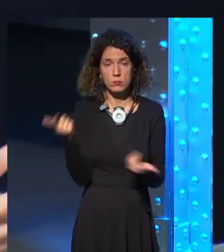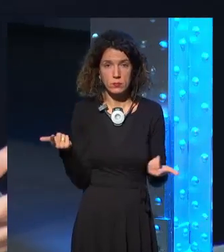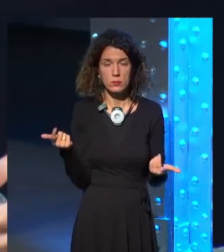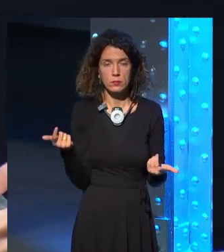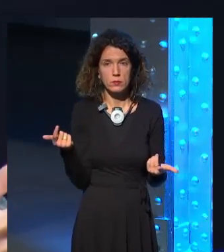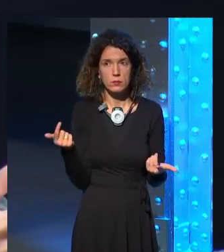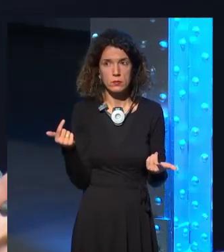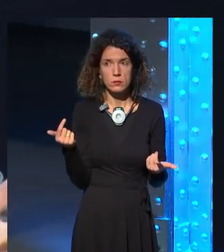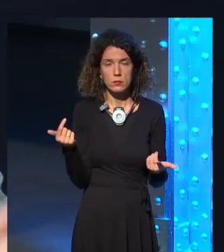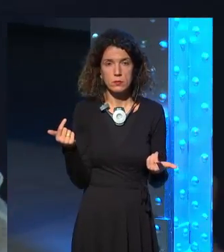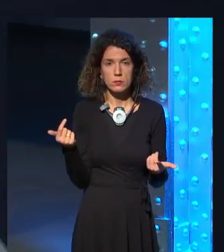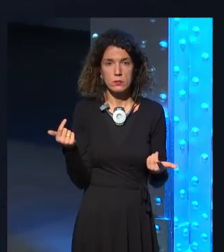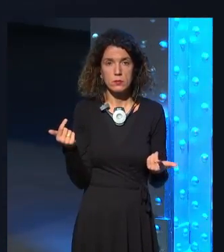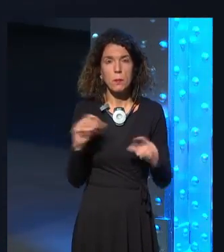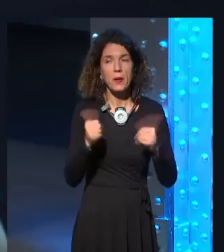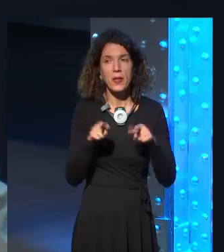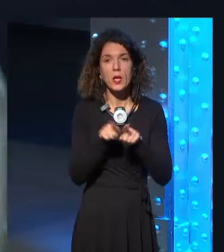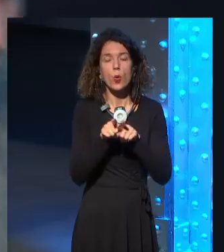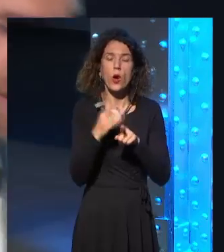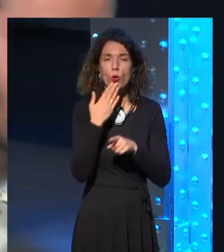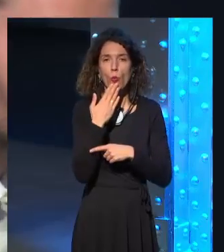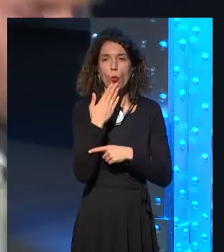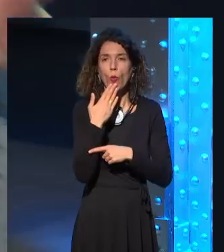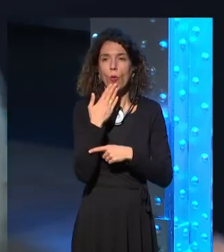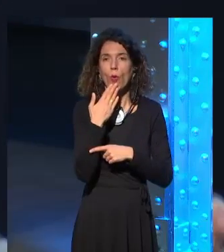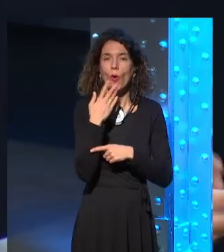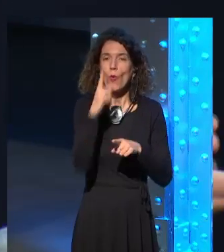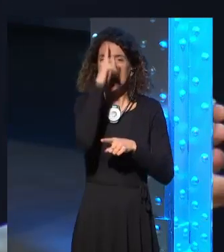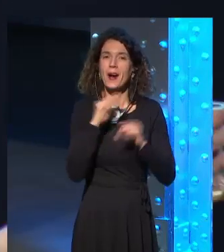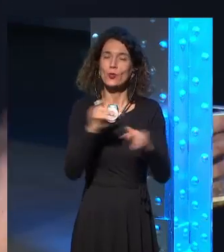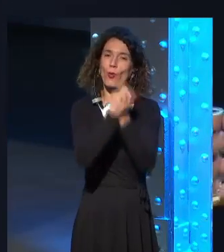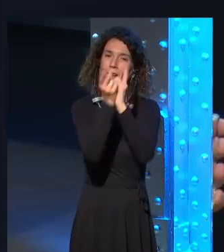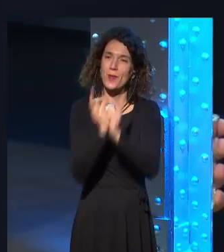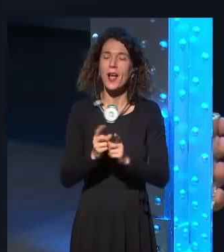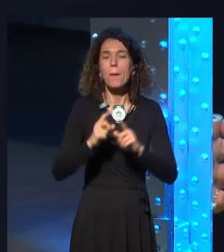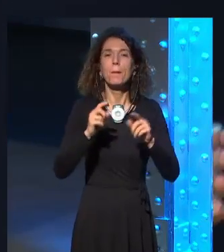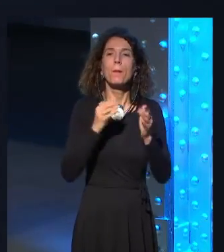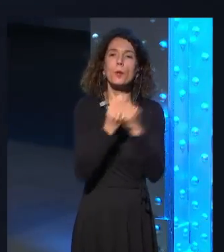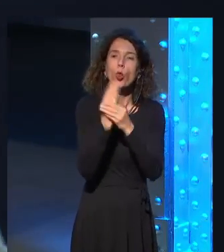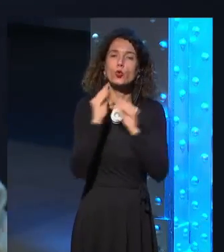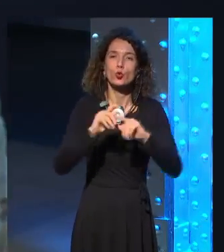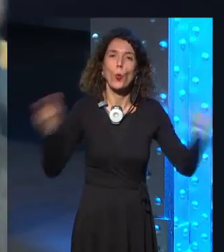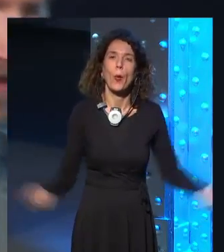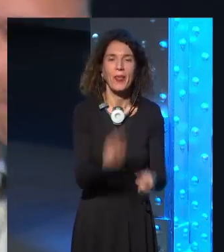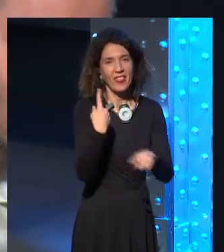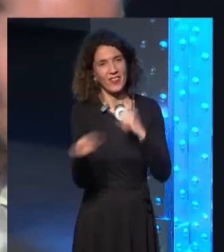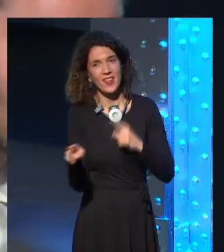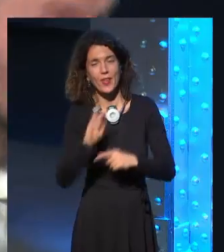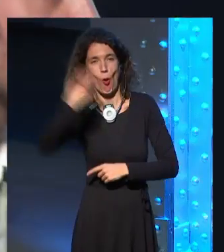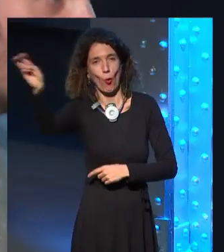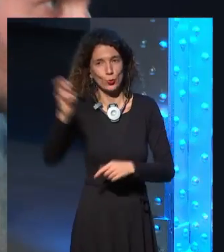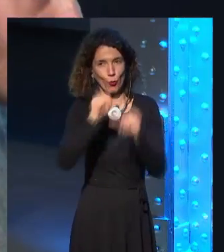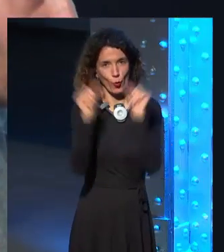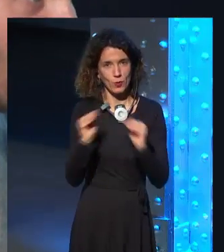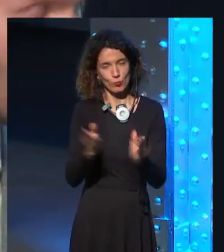hygge wash different products. Suddenly, this was the most hyggelig glass you could buy. And this was